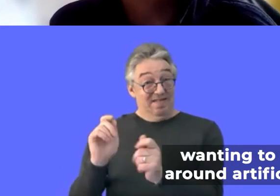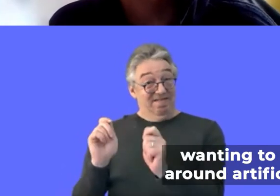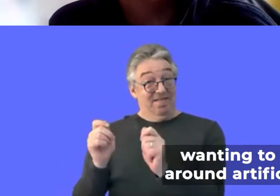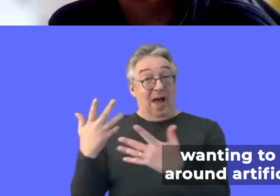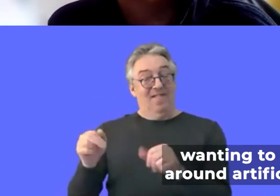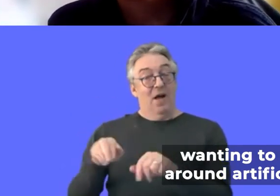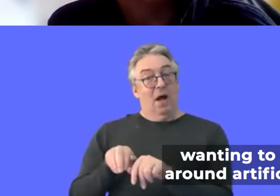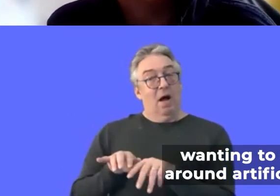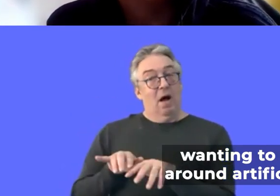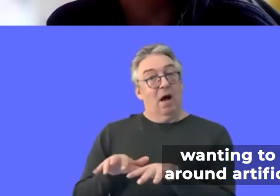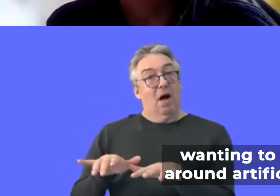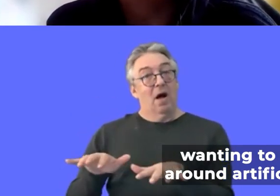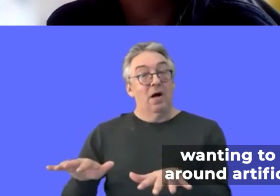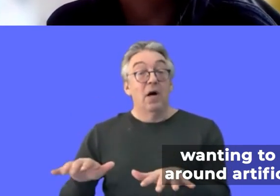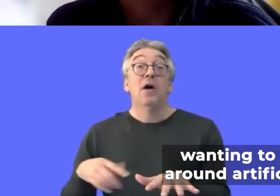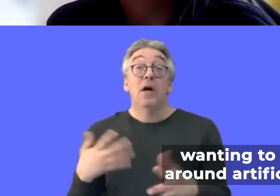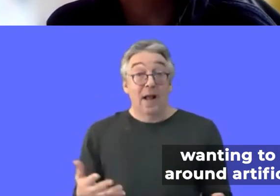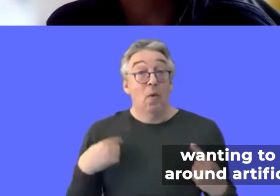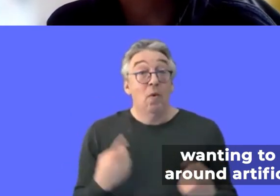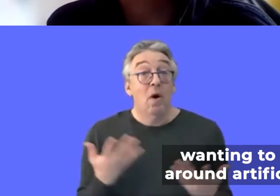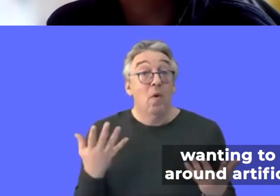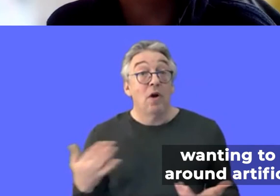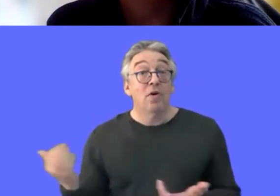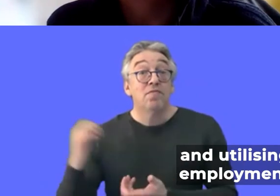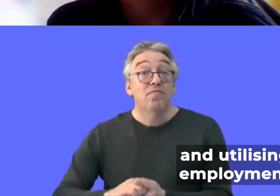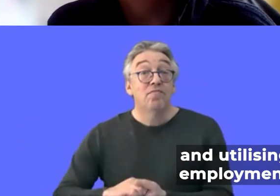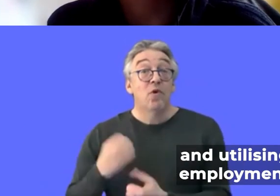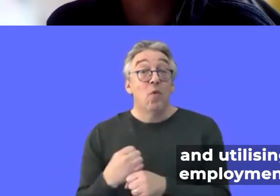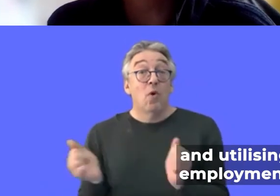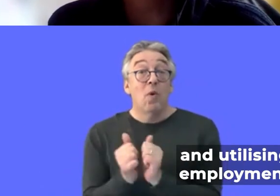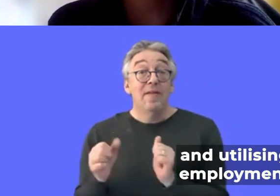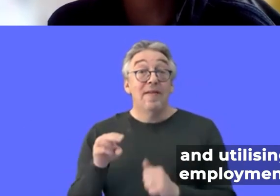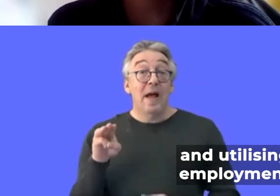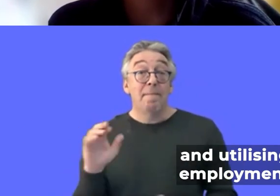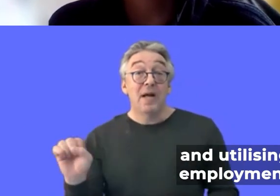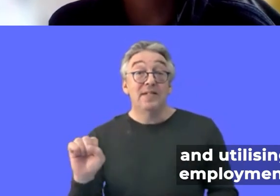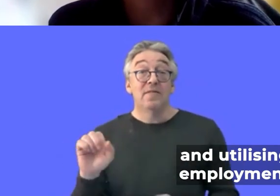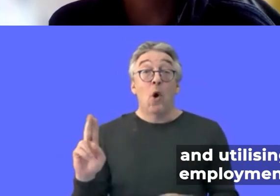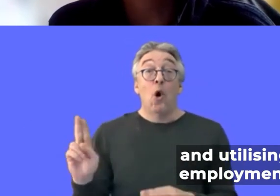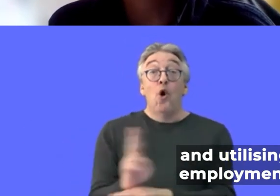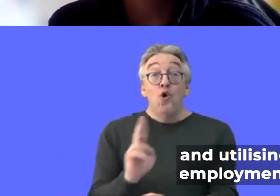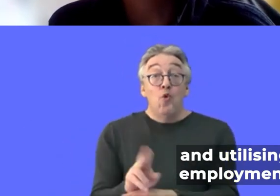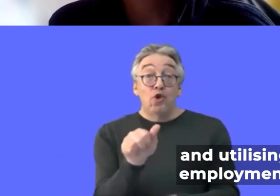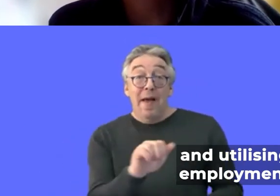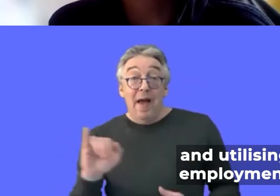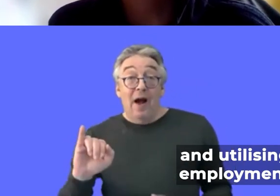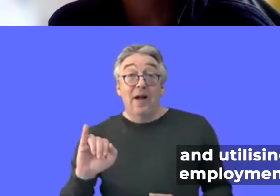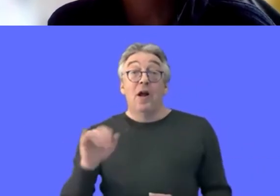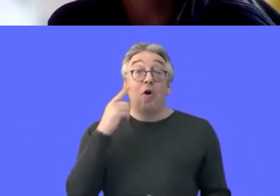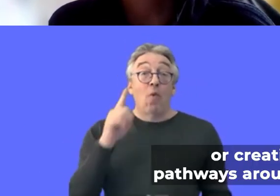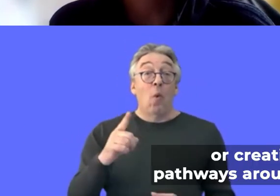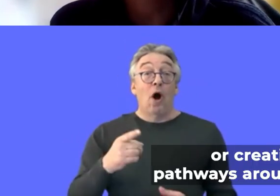wanting to do with them around, artificial intelligence and utilizing that around employment